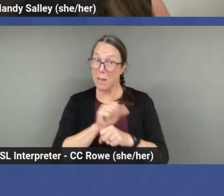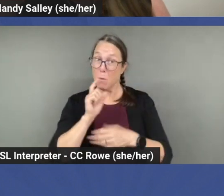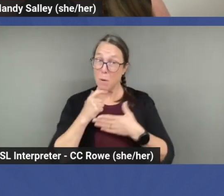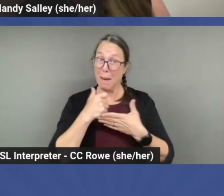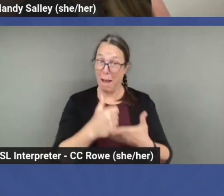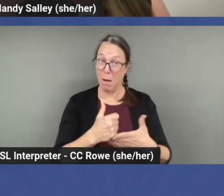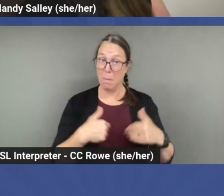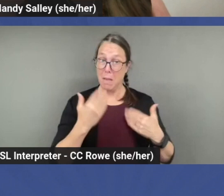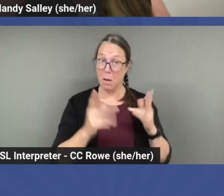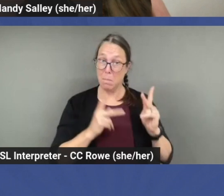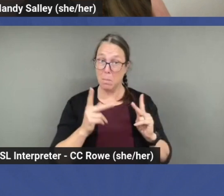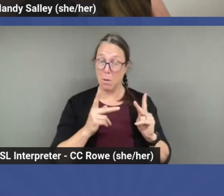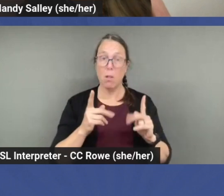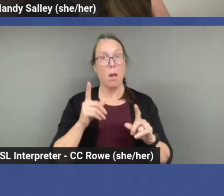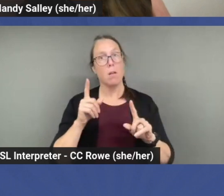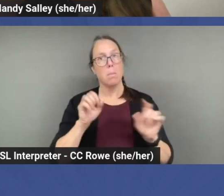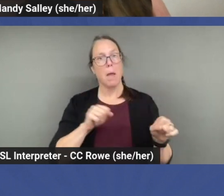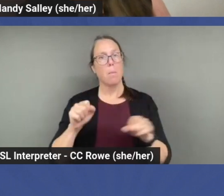like affordable housing,